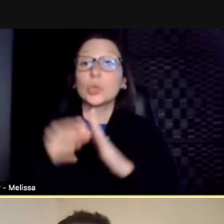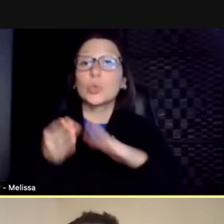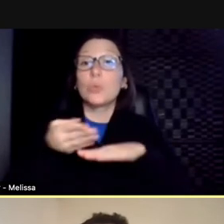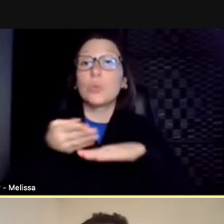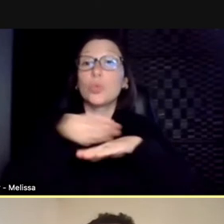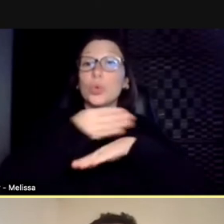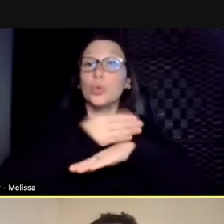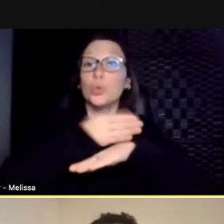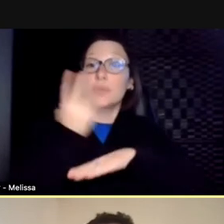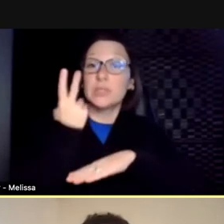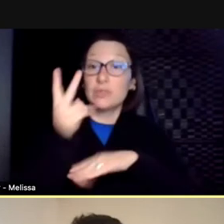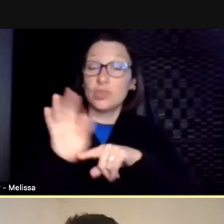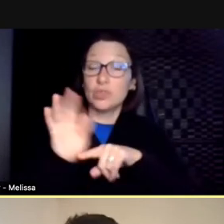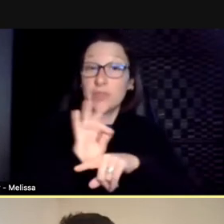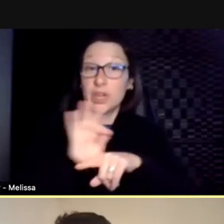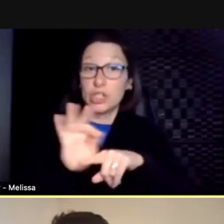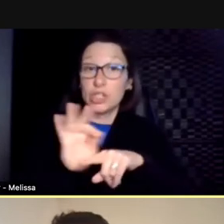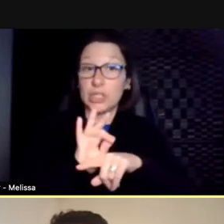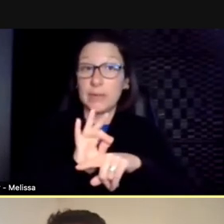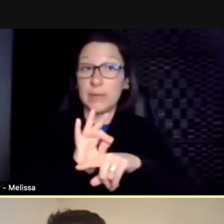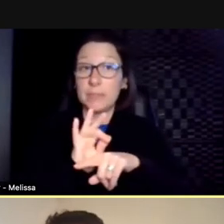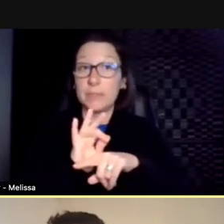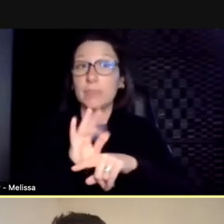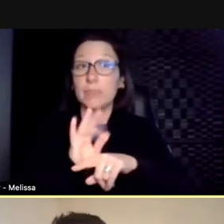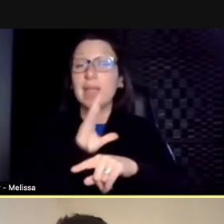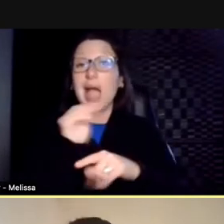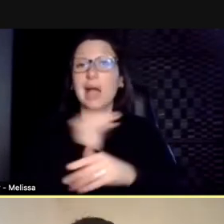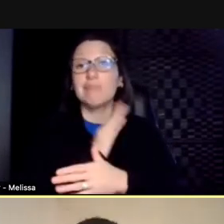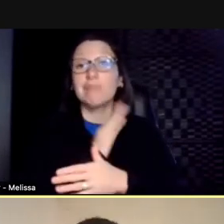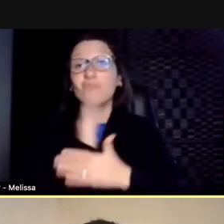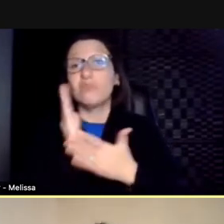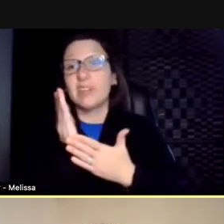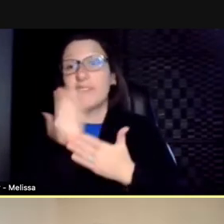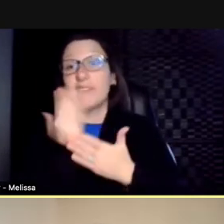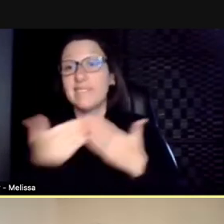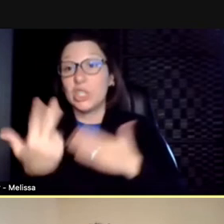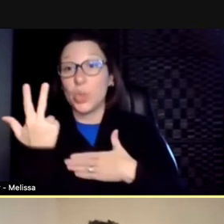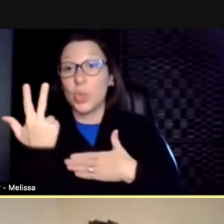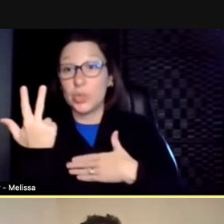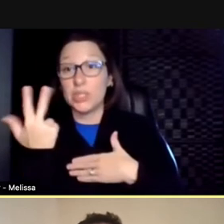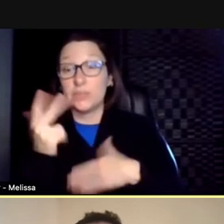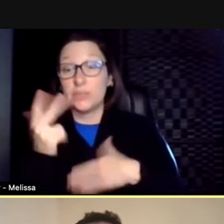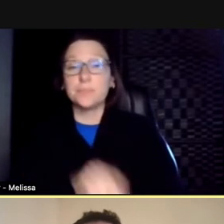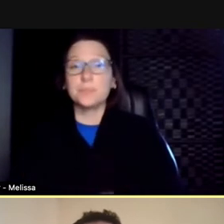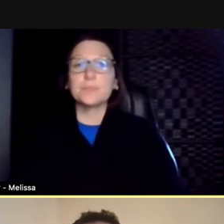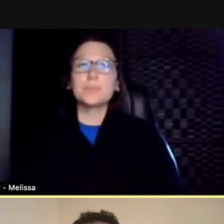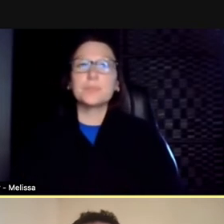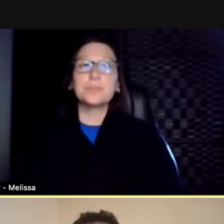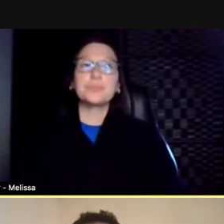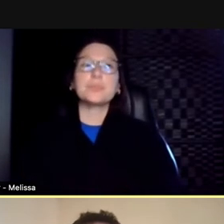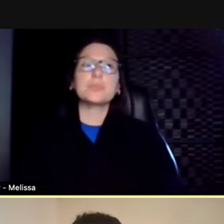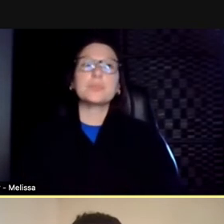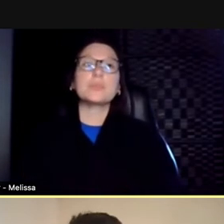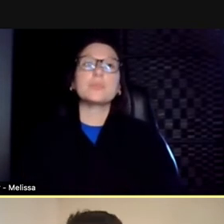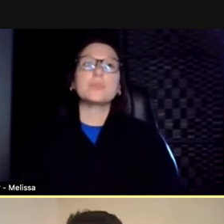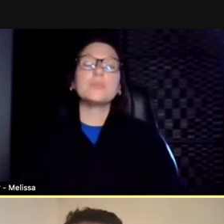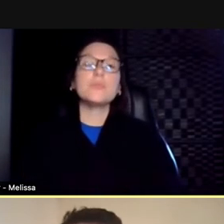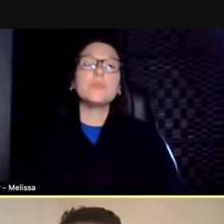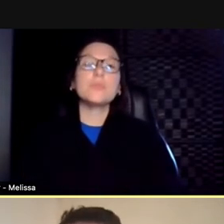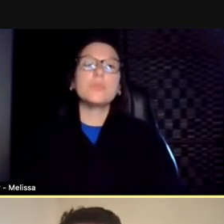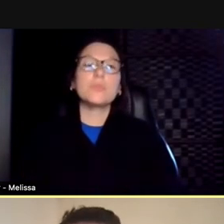functioning, and even well on into phase 3, maybe even more so. Because as a